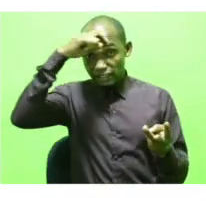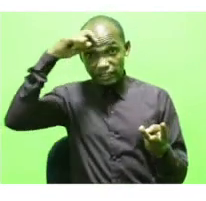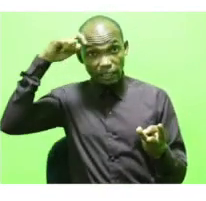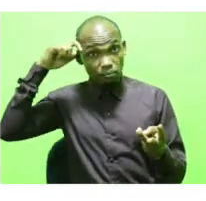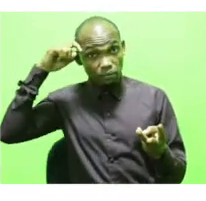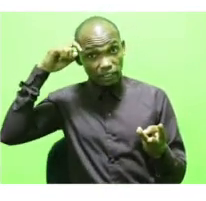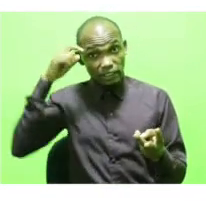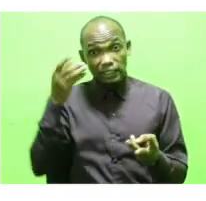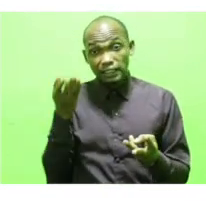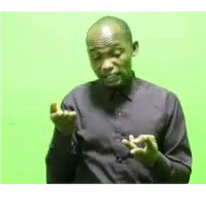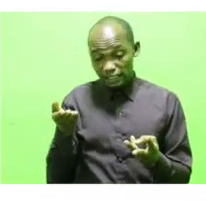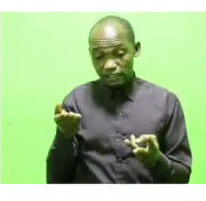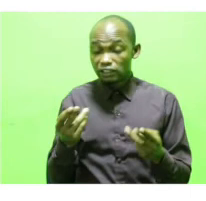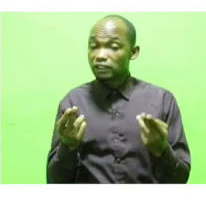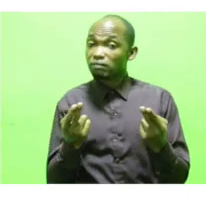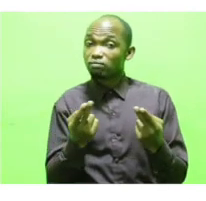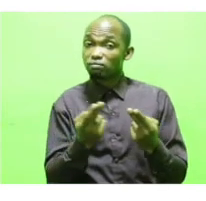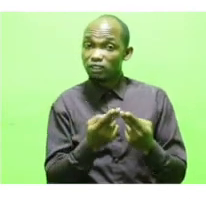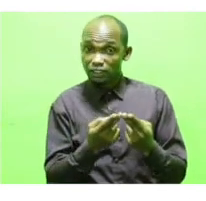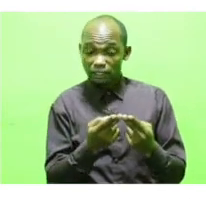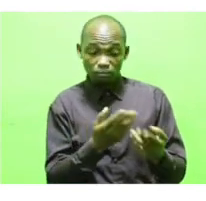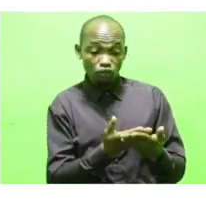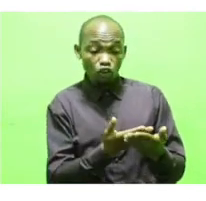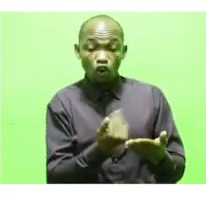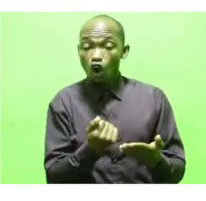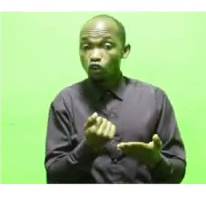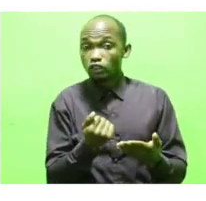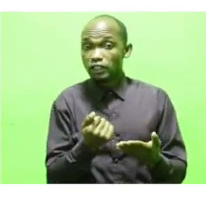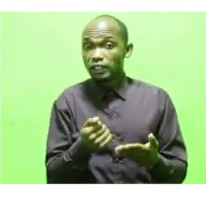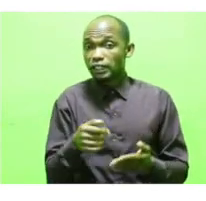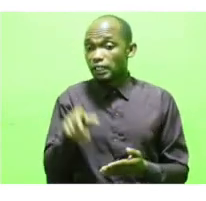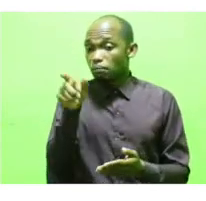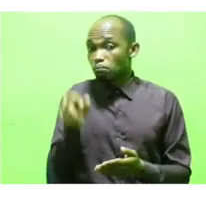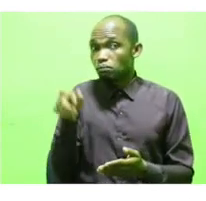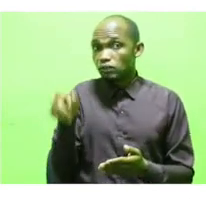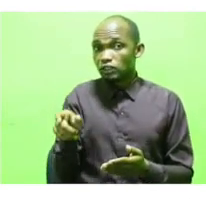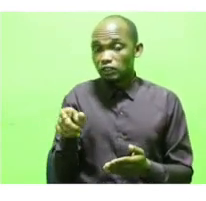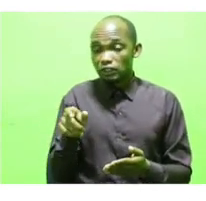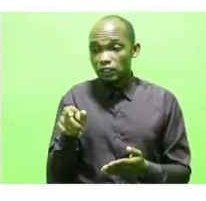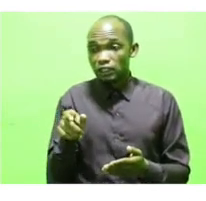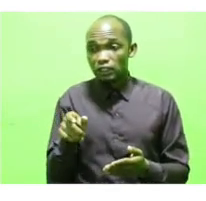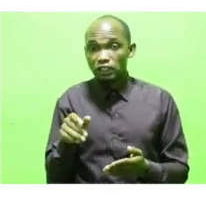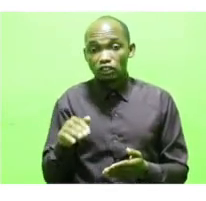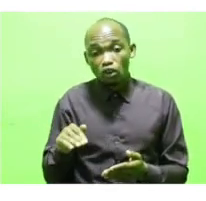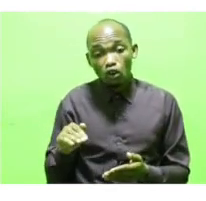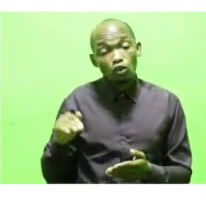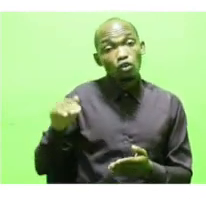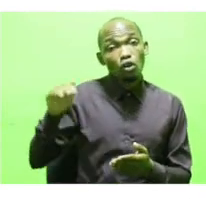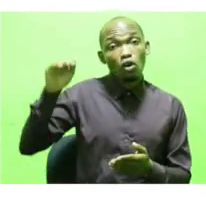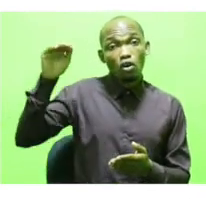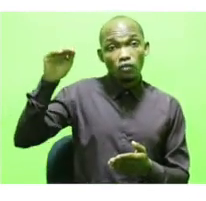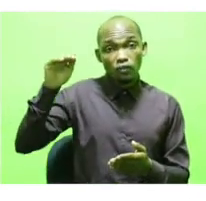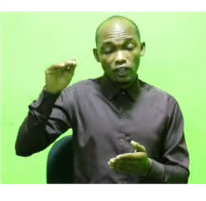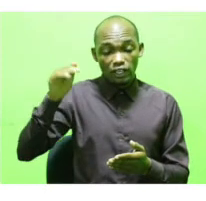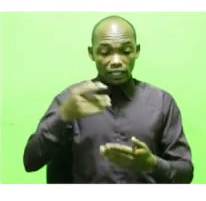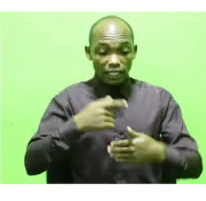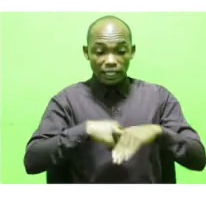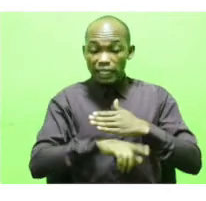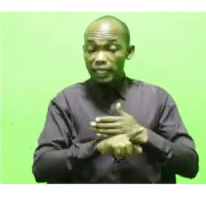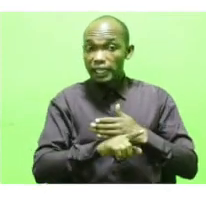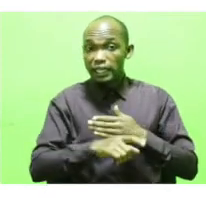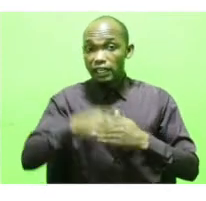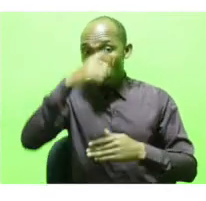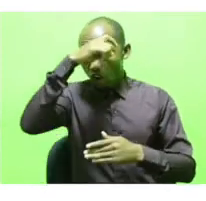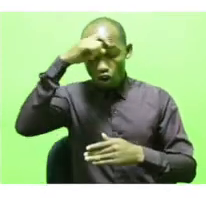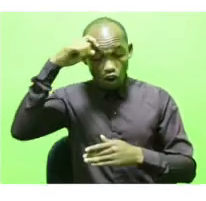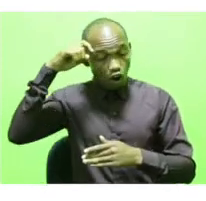The temperature can affect a person's growth level. There are some organisms which tend to grow taller in hot